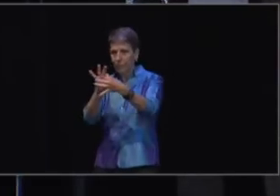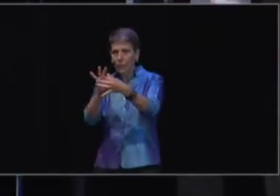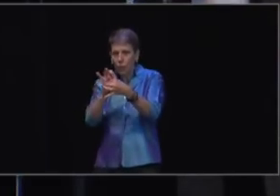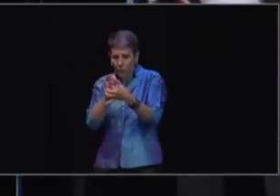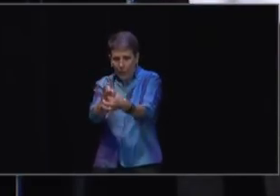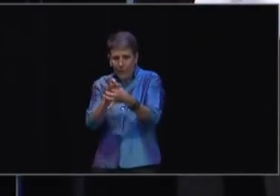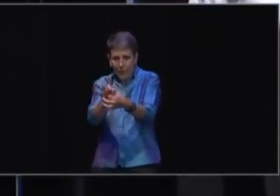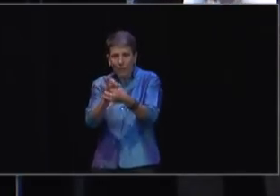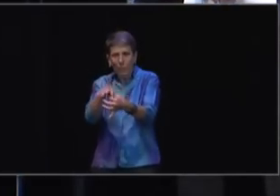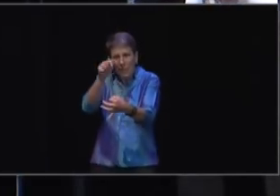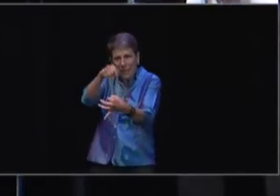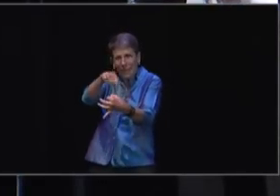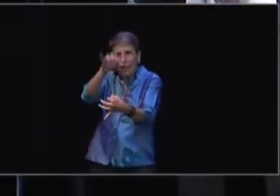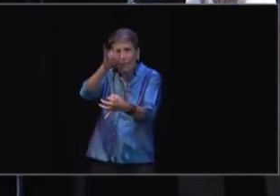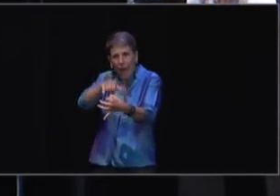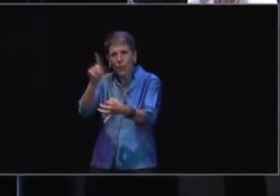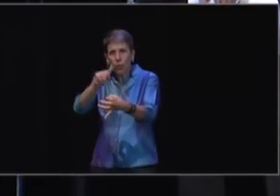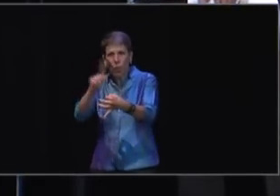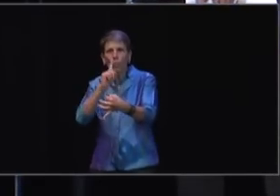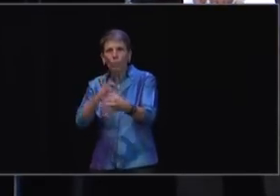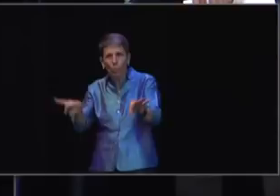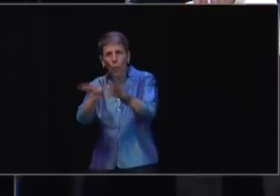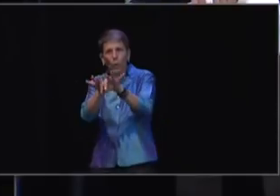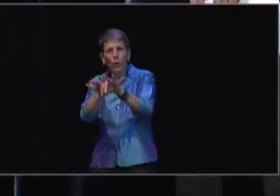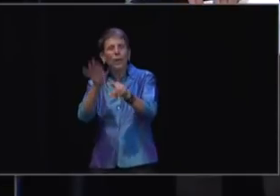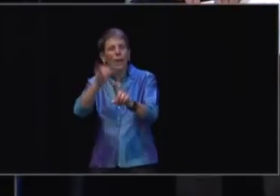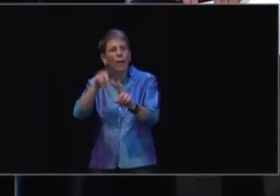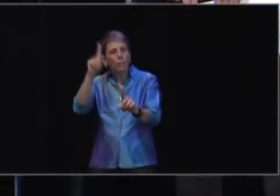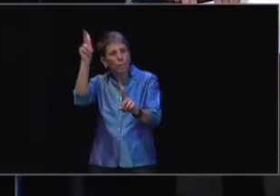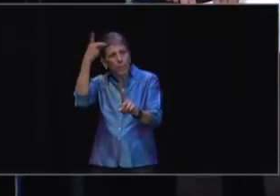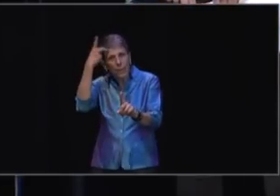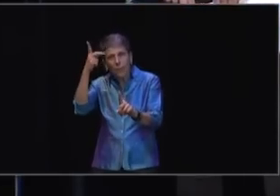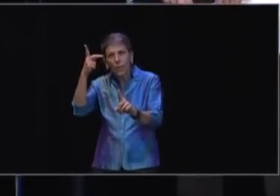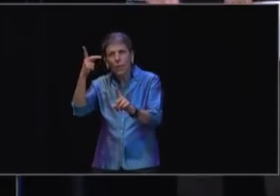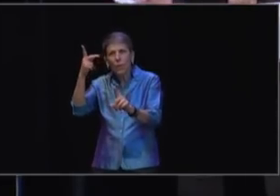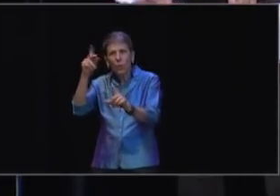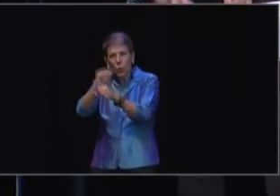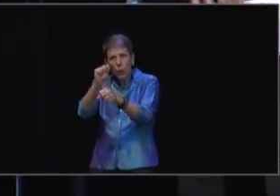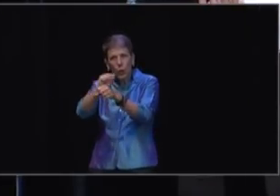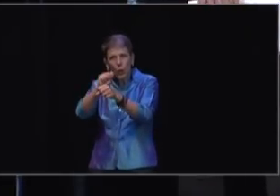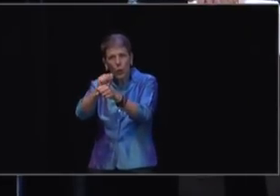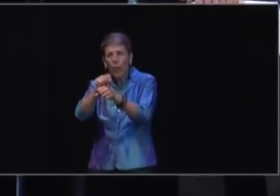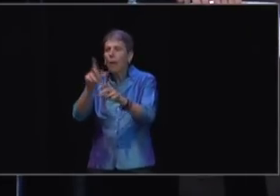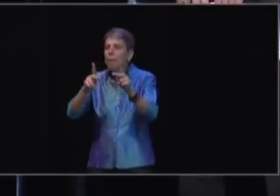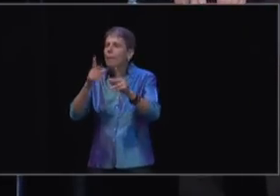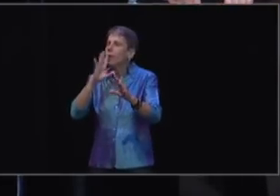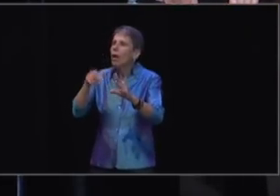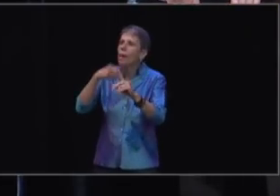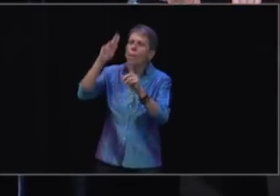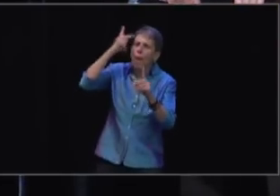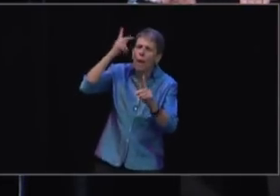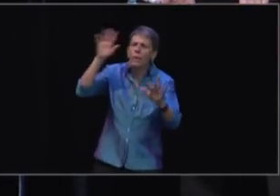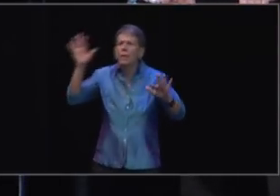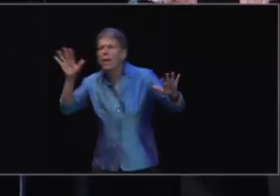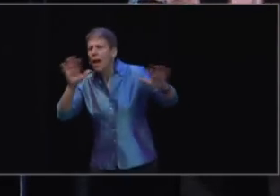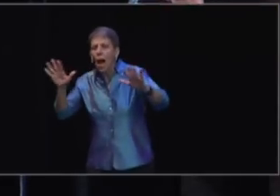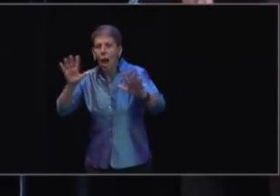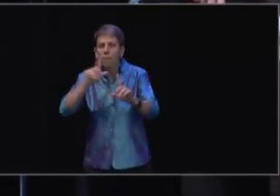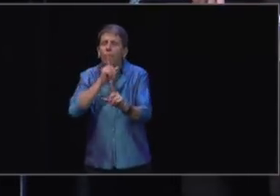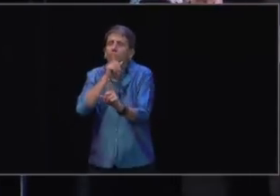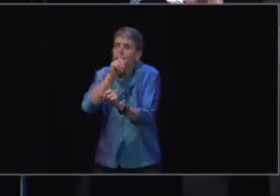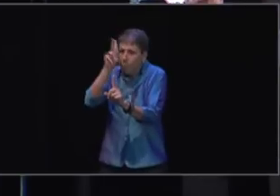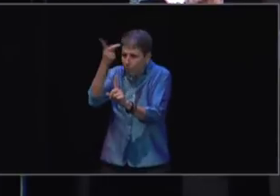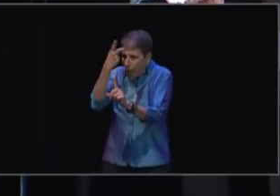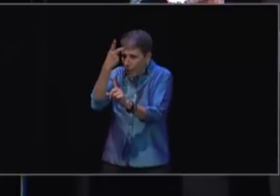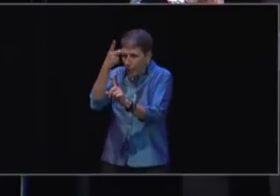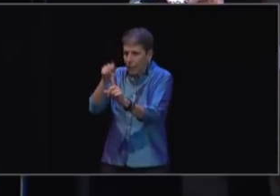about this cause and this moment and that moment, but the real political work, the real deep political work, is